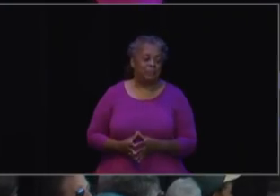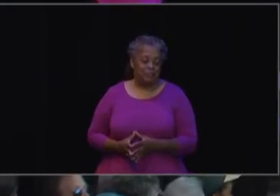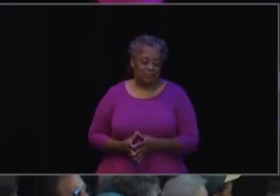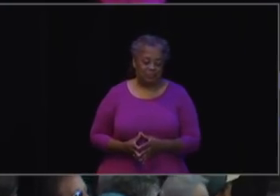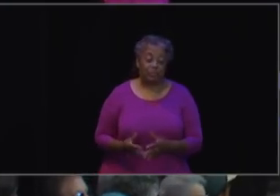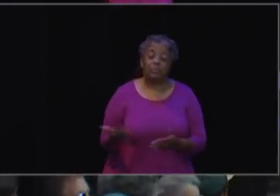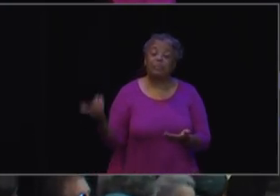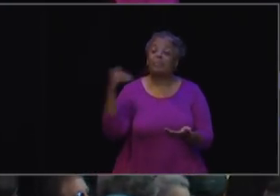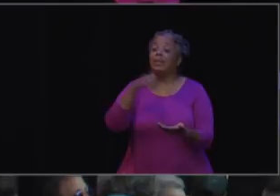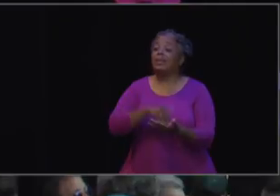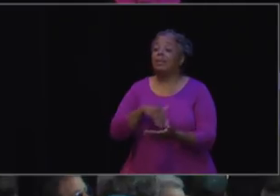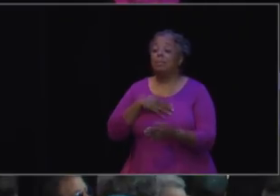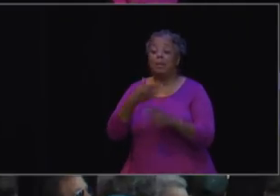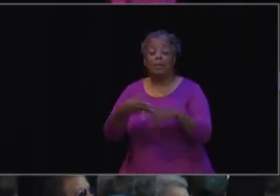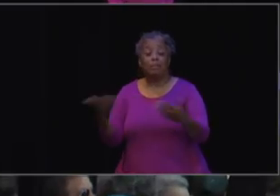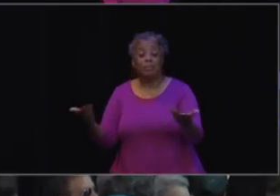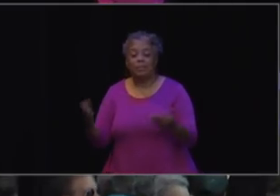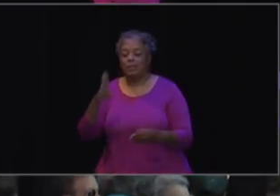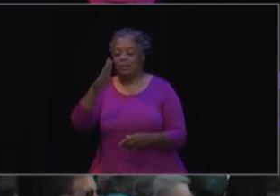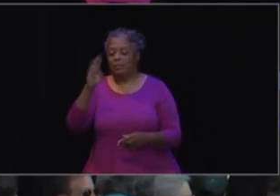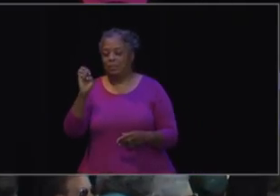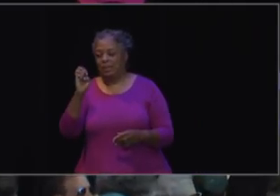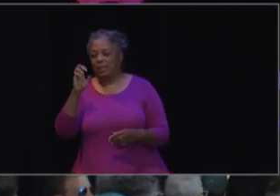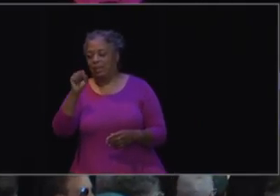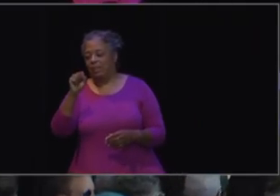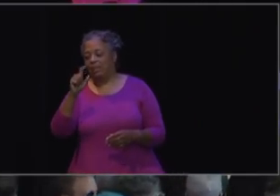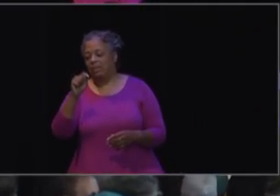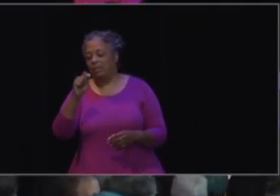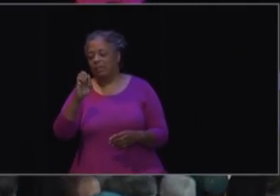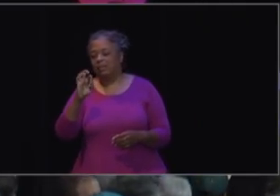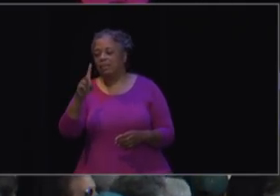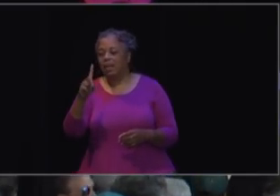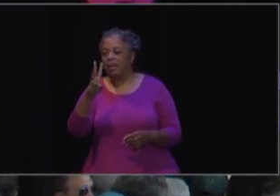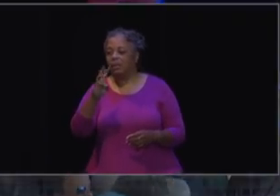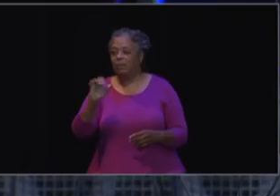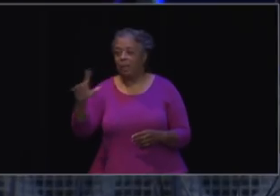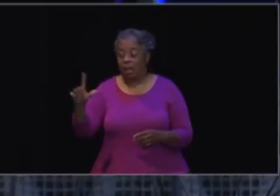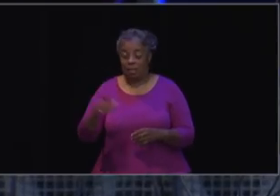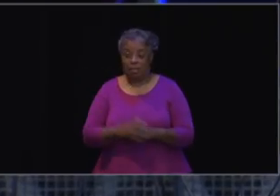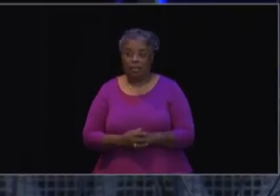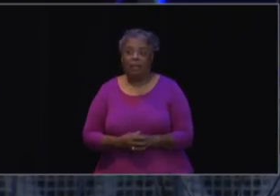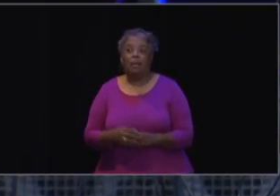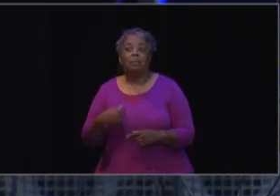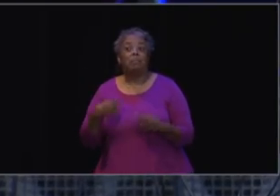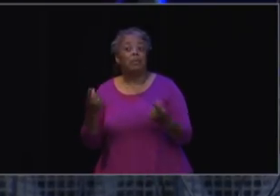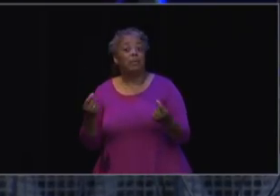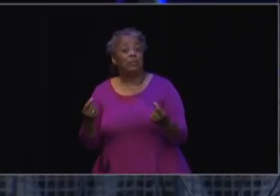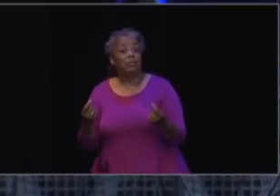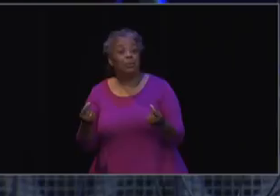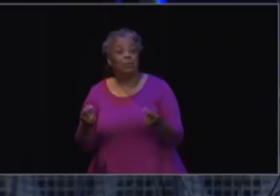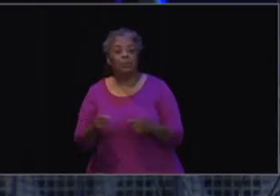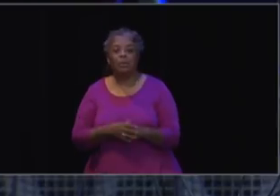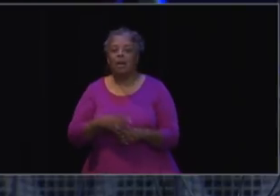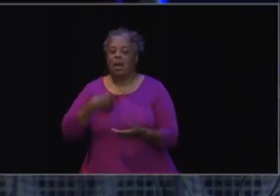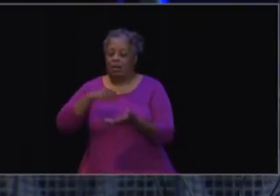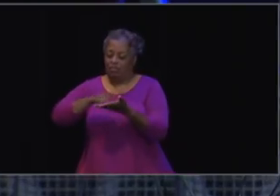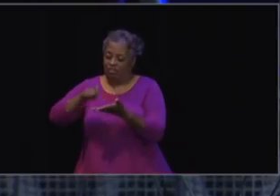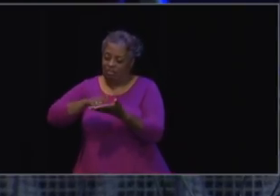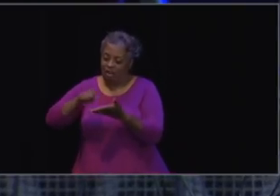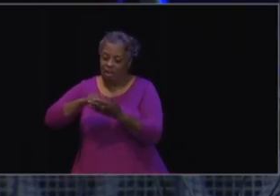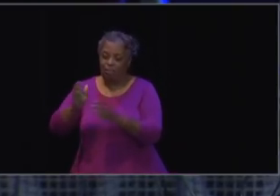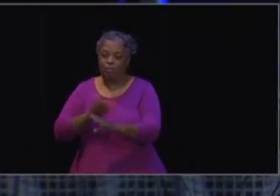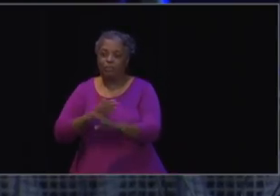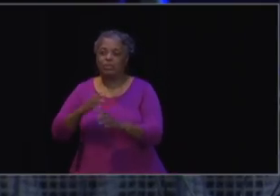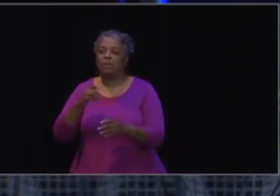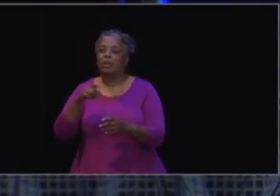Again, my name is B. Steadwell, and my thing is I write queer pop music,